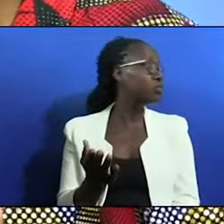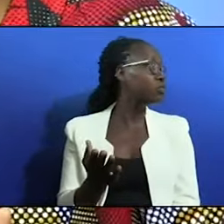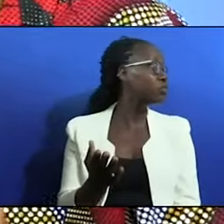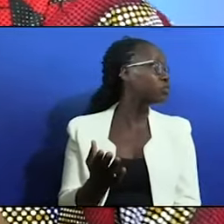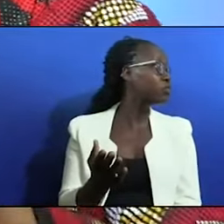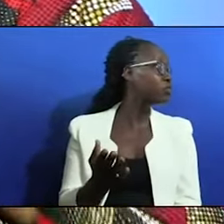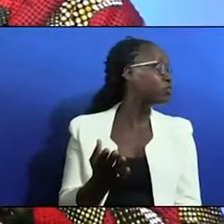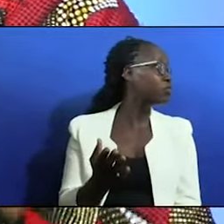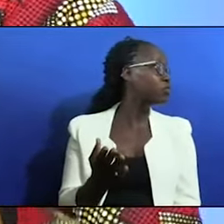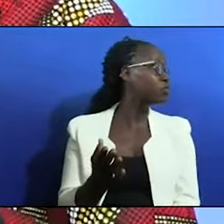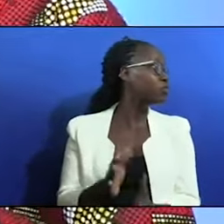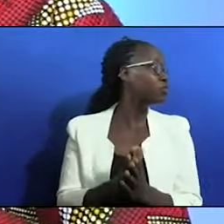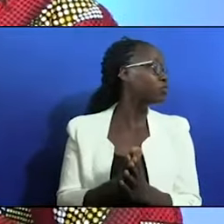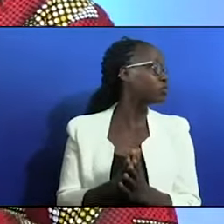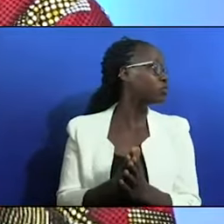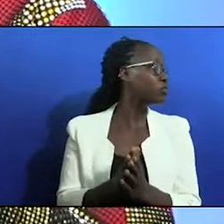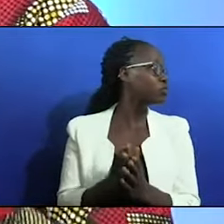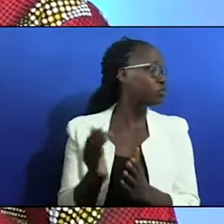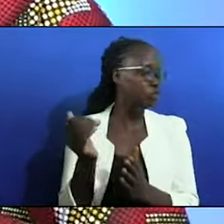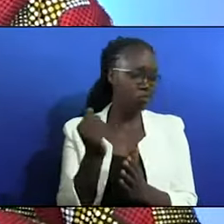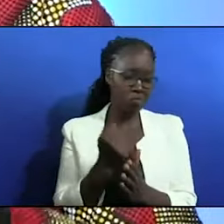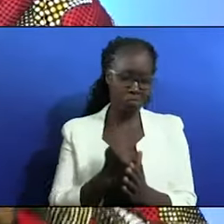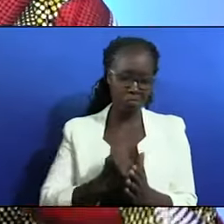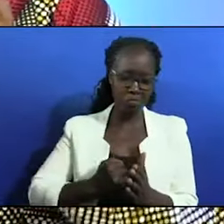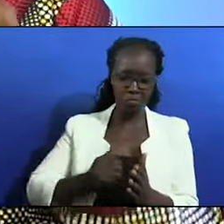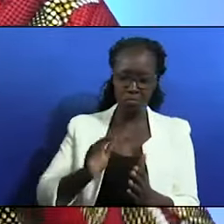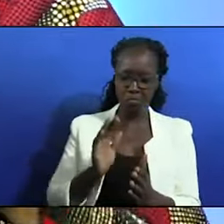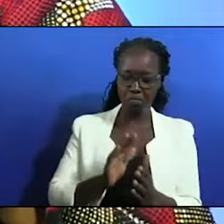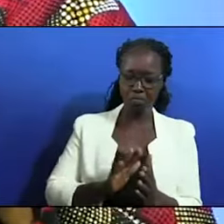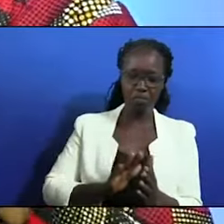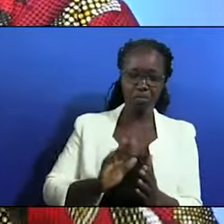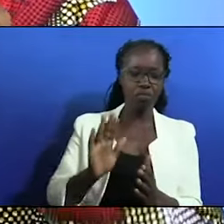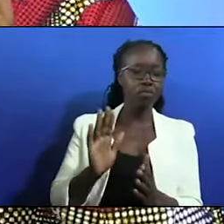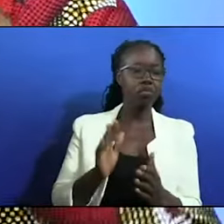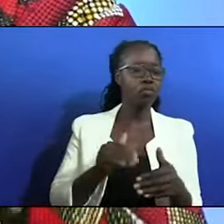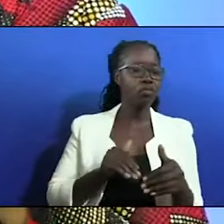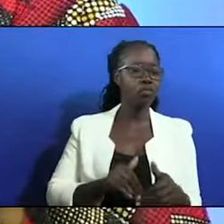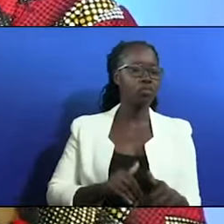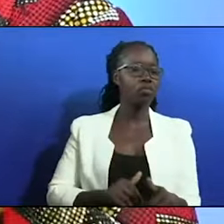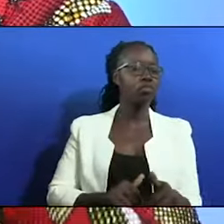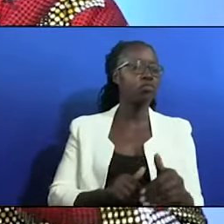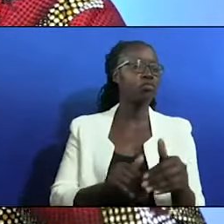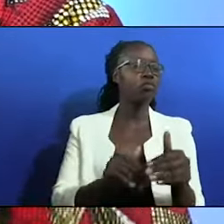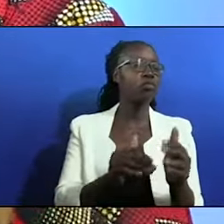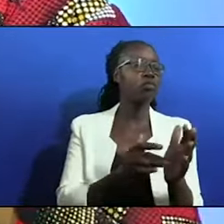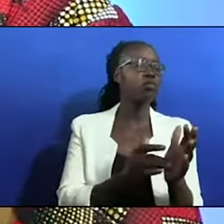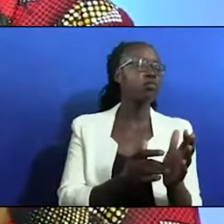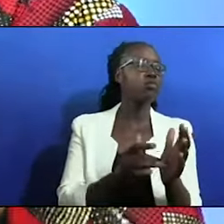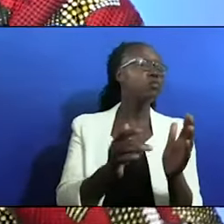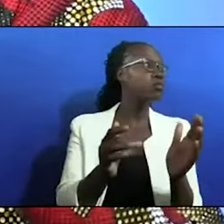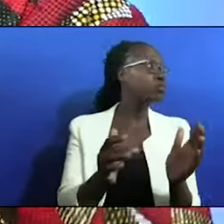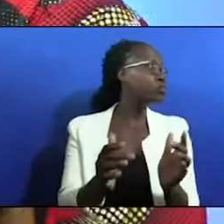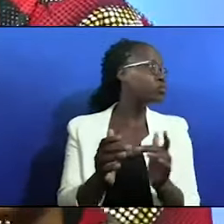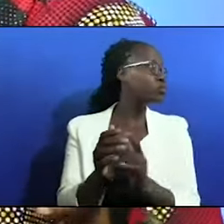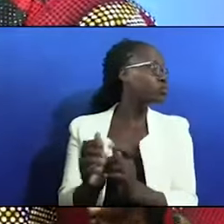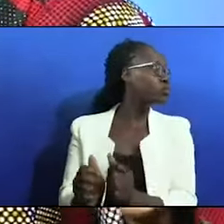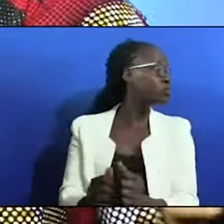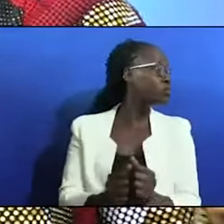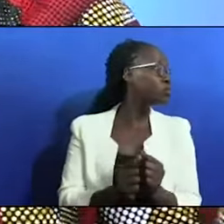wote. If you have a child struggling with substance abuse like I did,